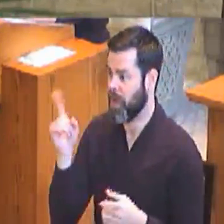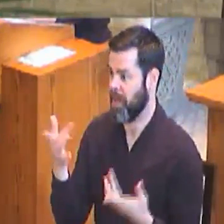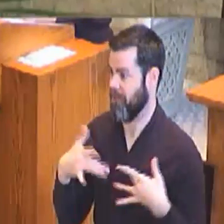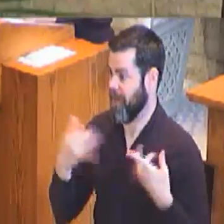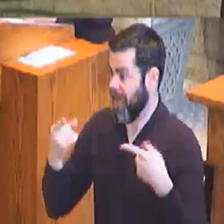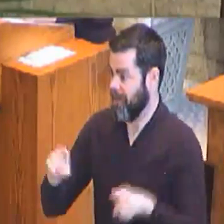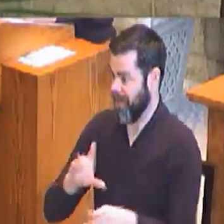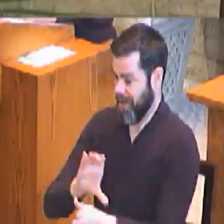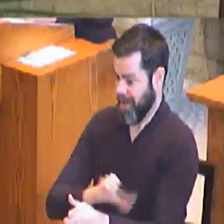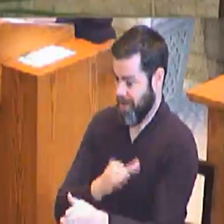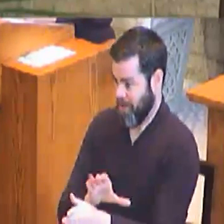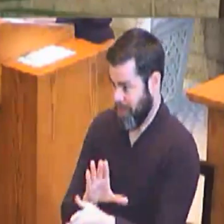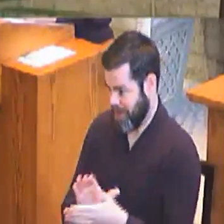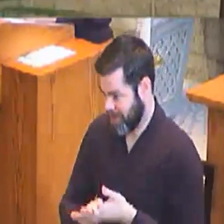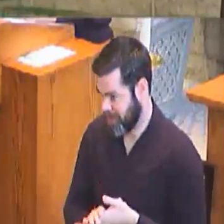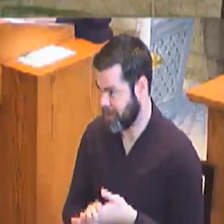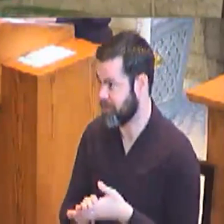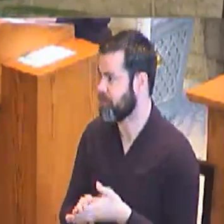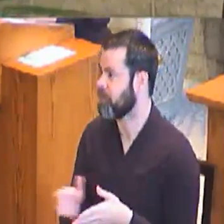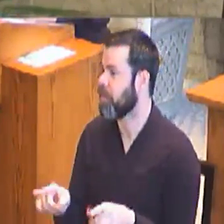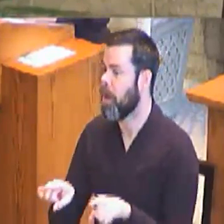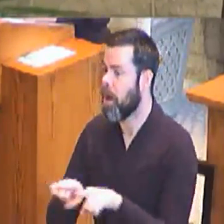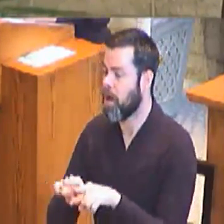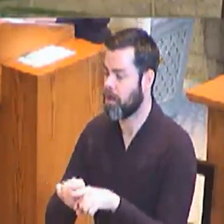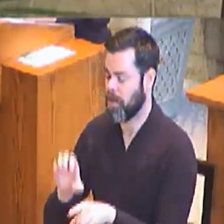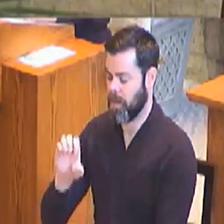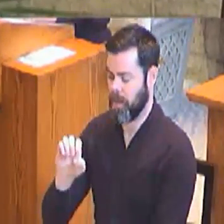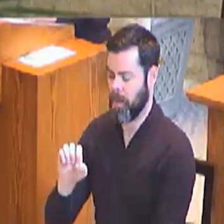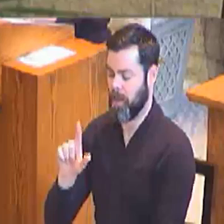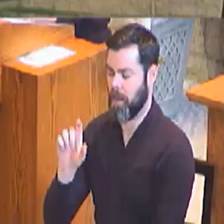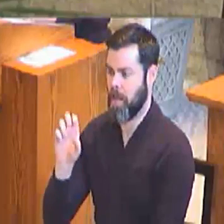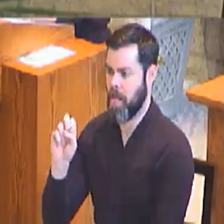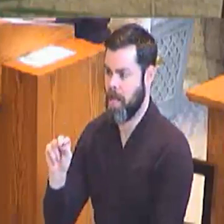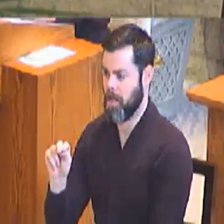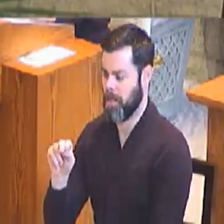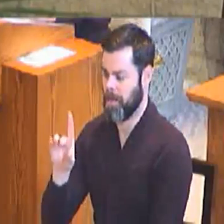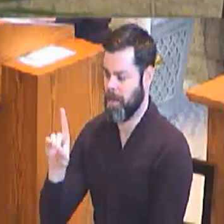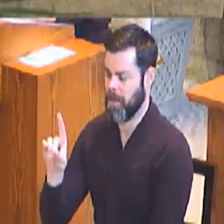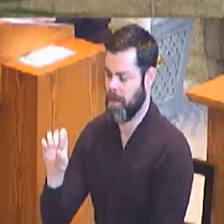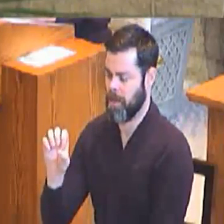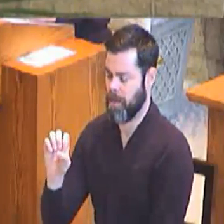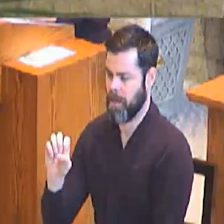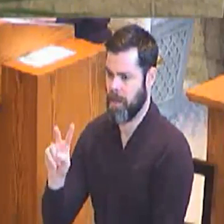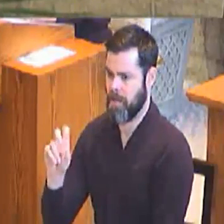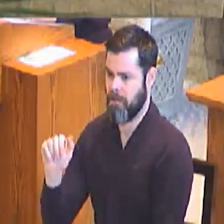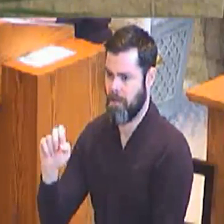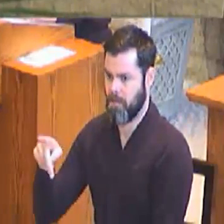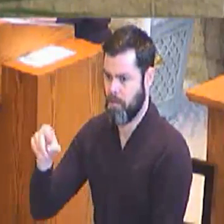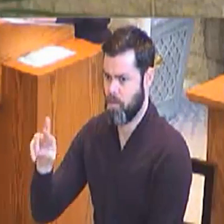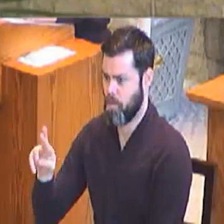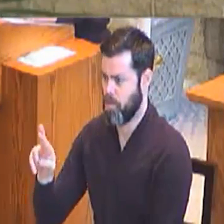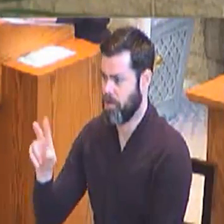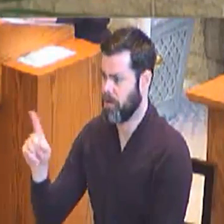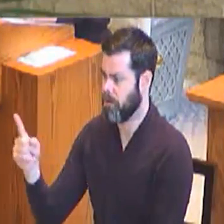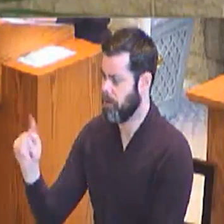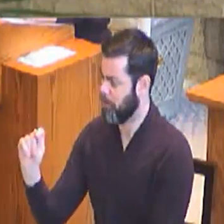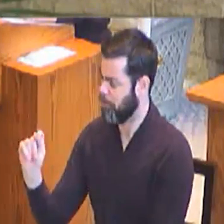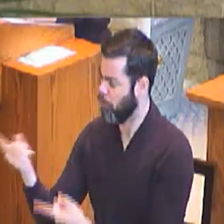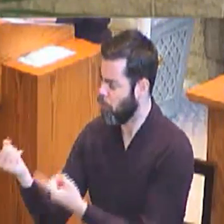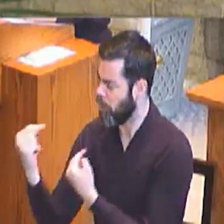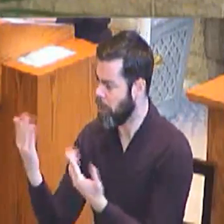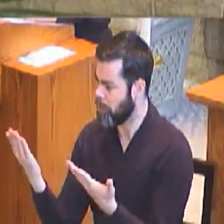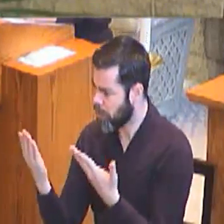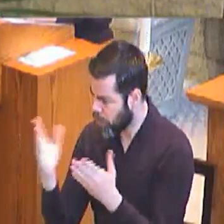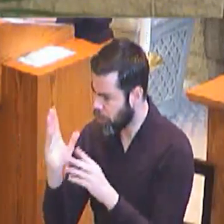gosh. Ellen Davenport coming to Unity Minneapolis. Many other classes and events going